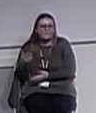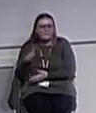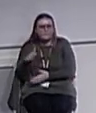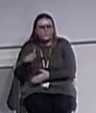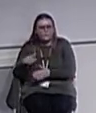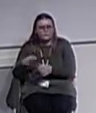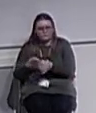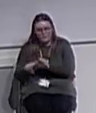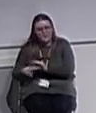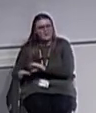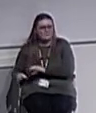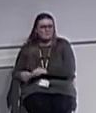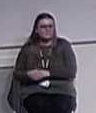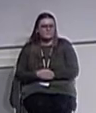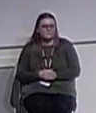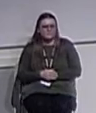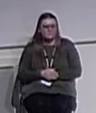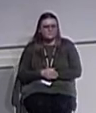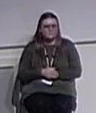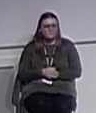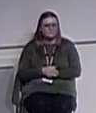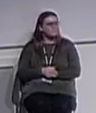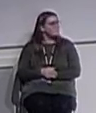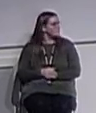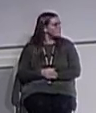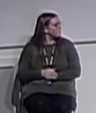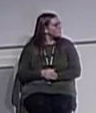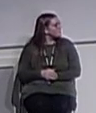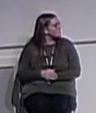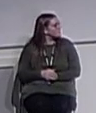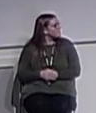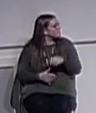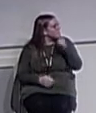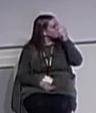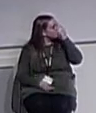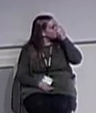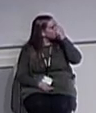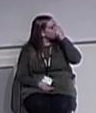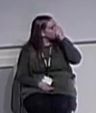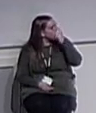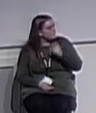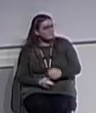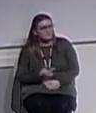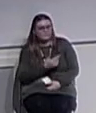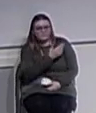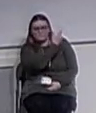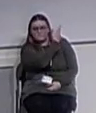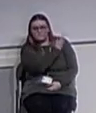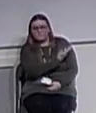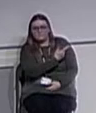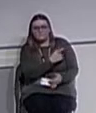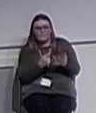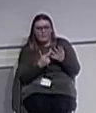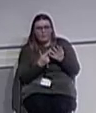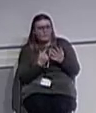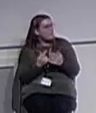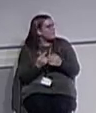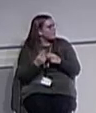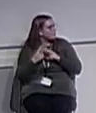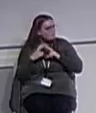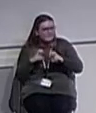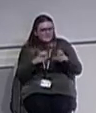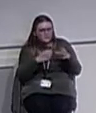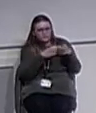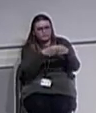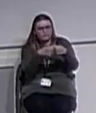here. That may be something that you're interested in. We have all of these research